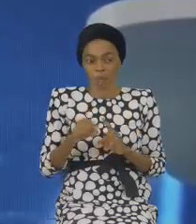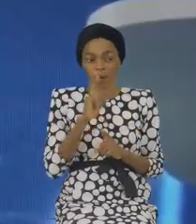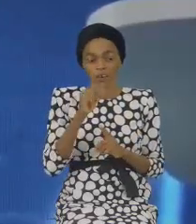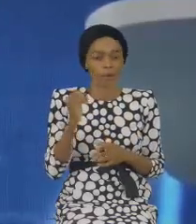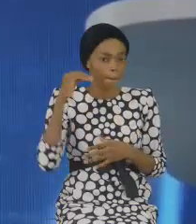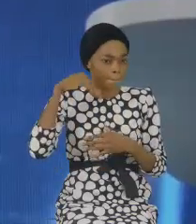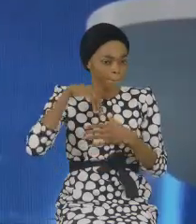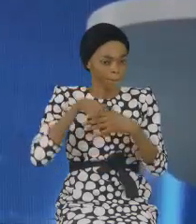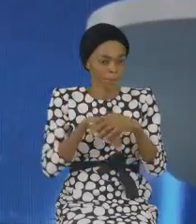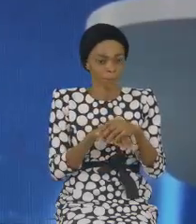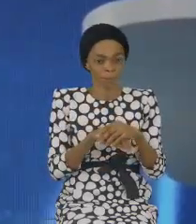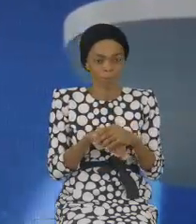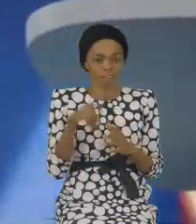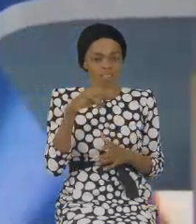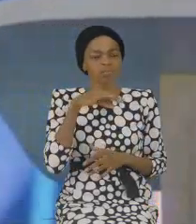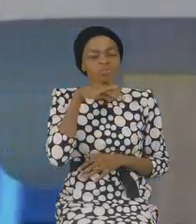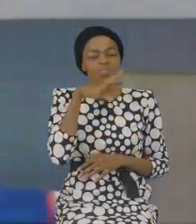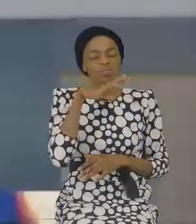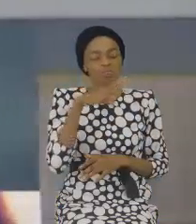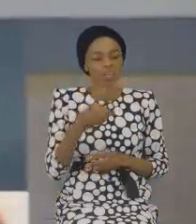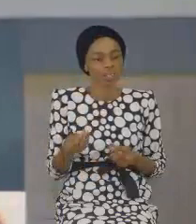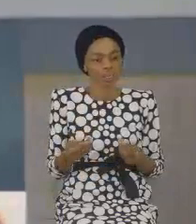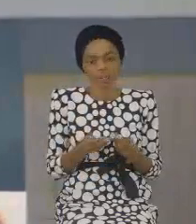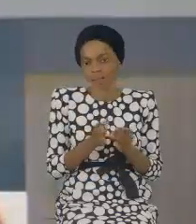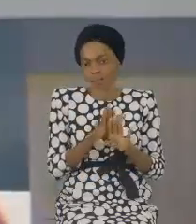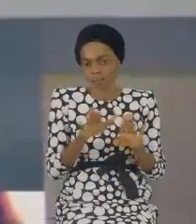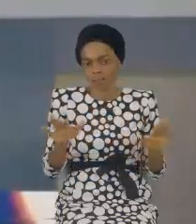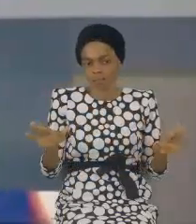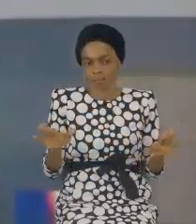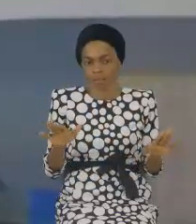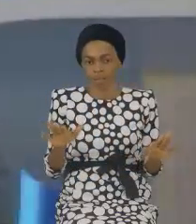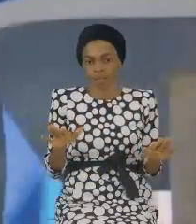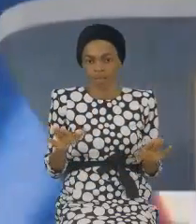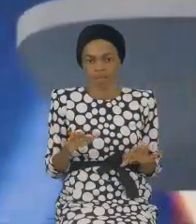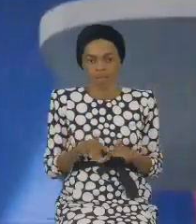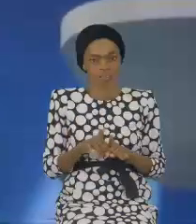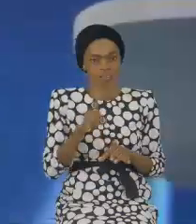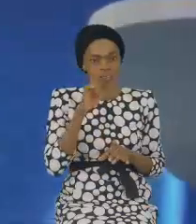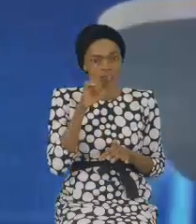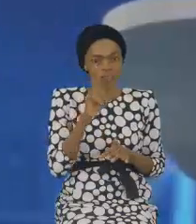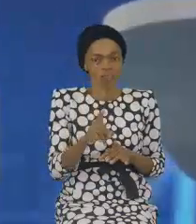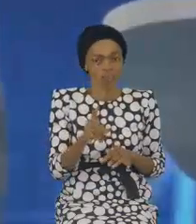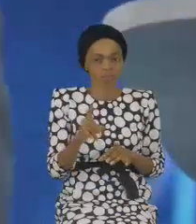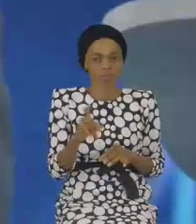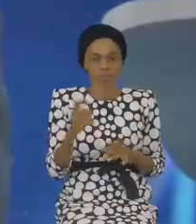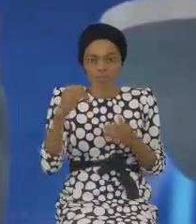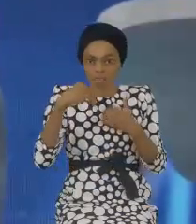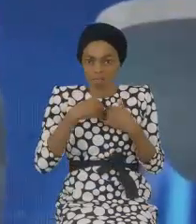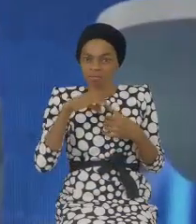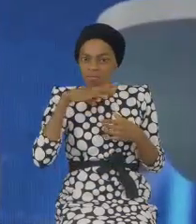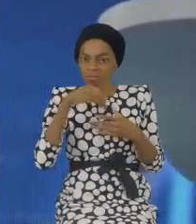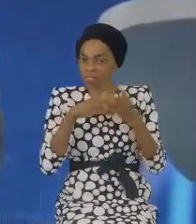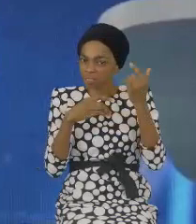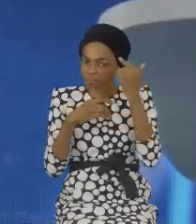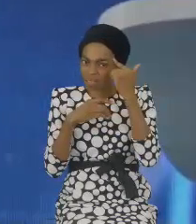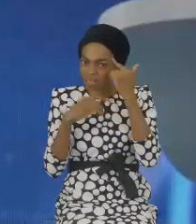entered in, ye defiled the land. That is all the defilement in their memory, in their mind